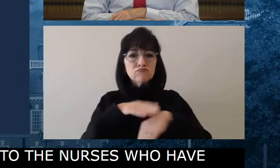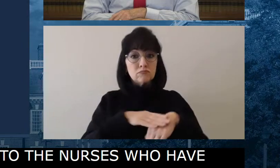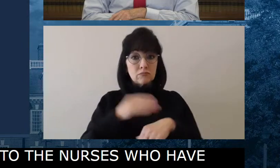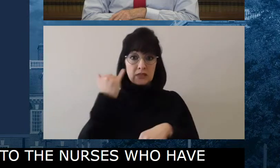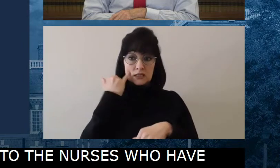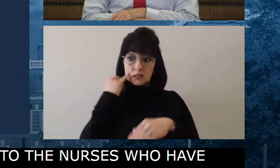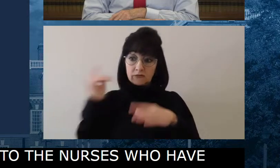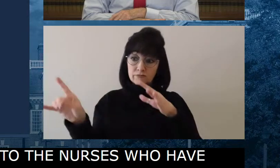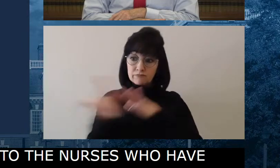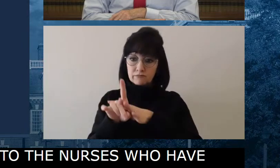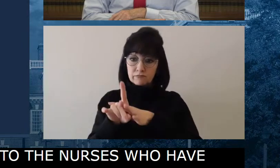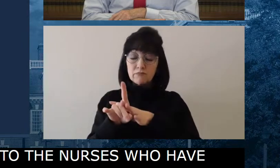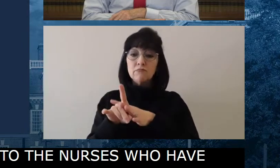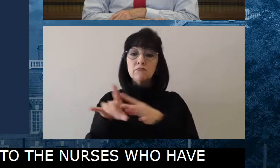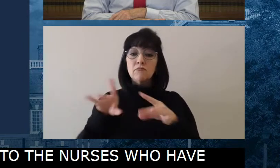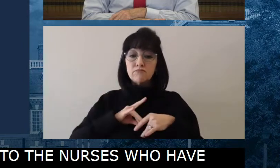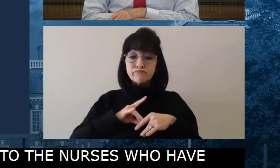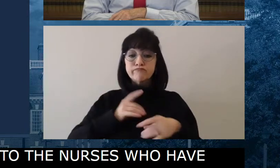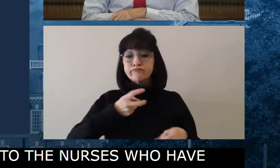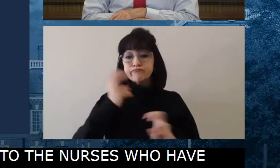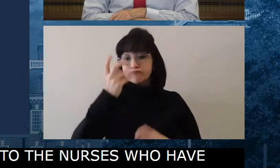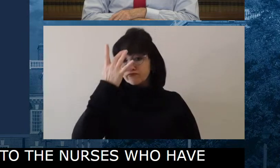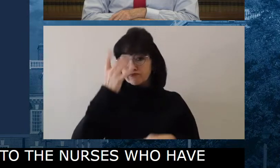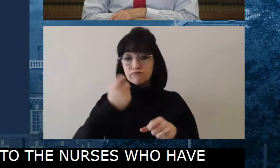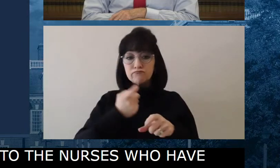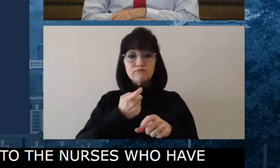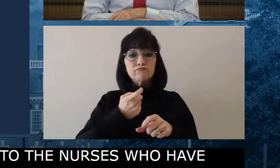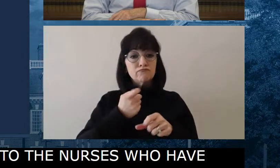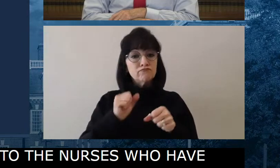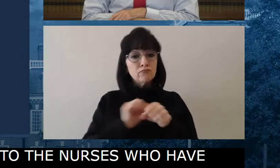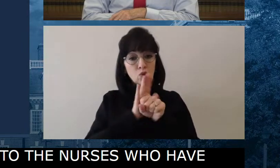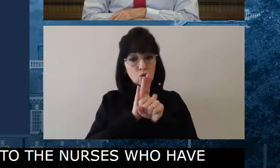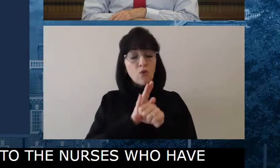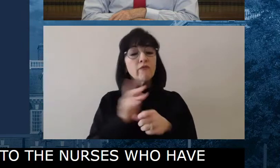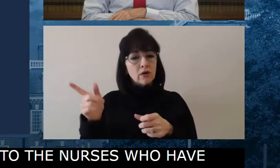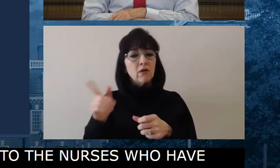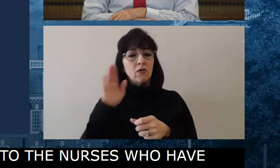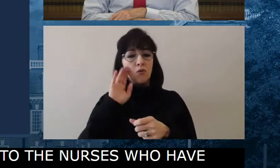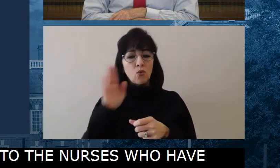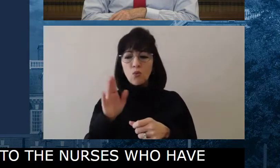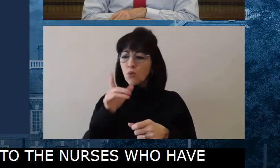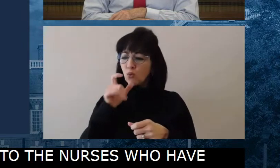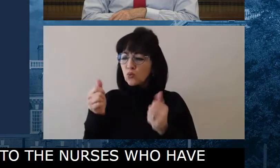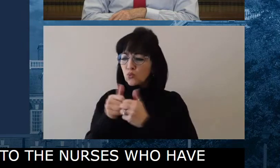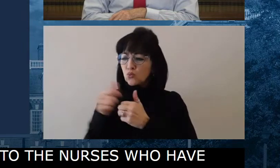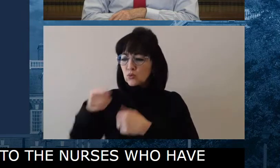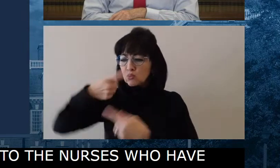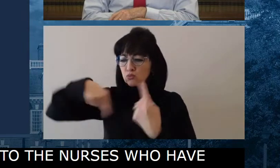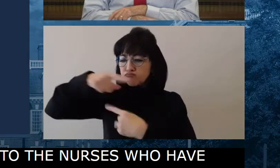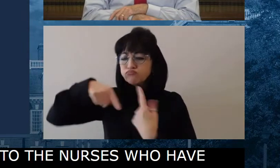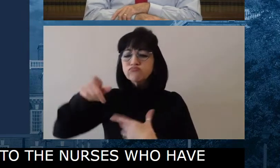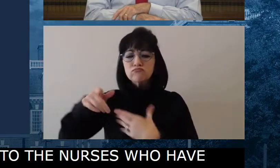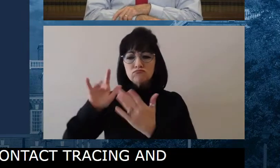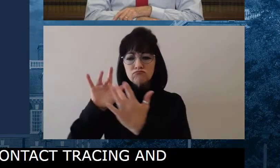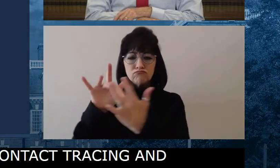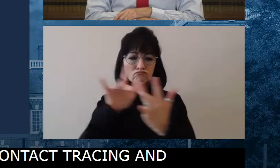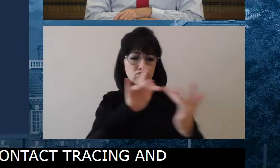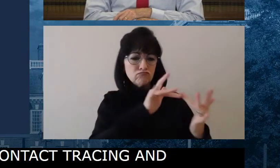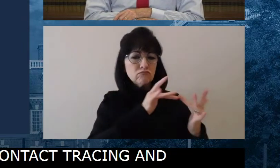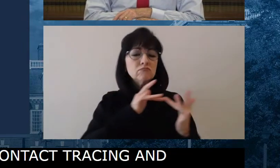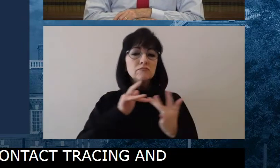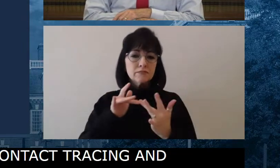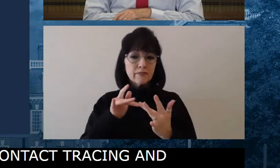students or teachers have come in contact with. I met several of our school nurses at the Department